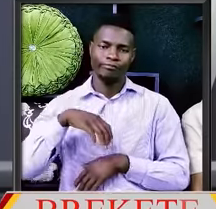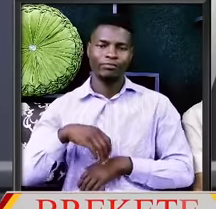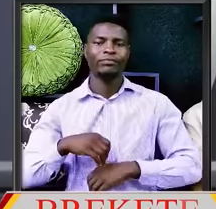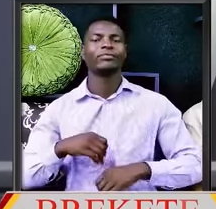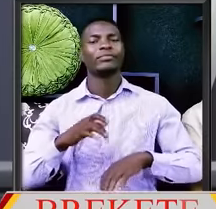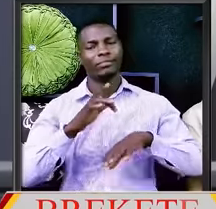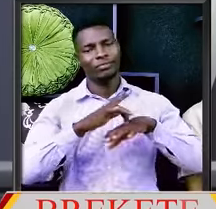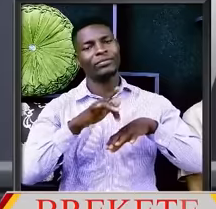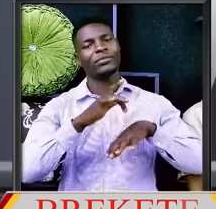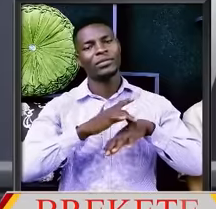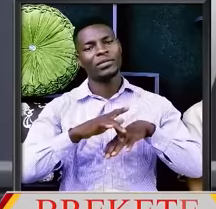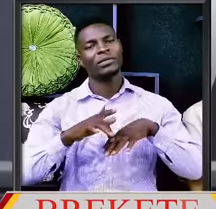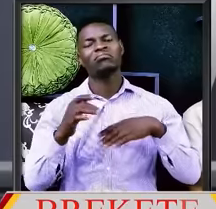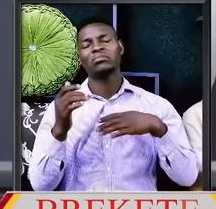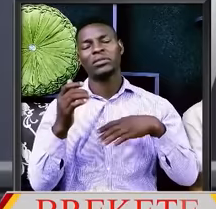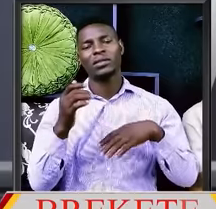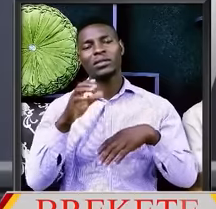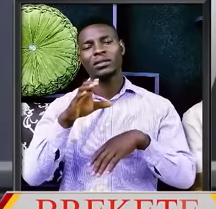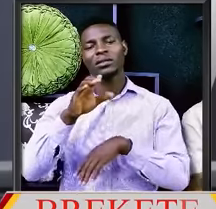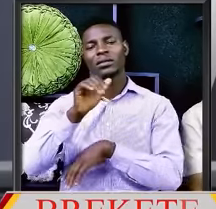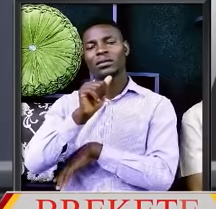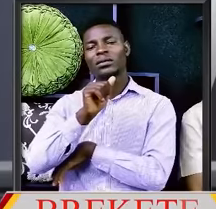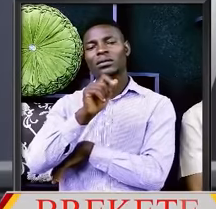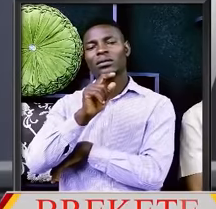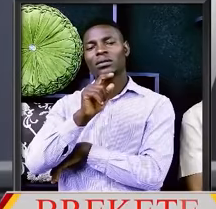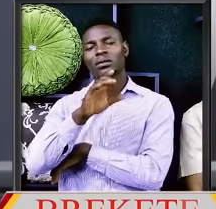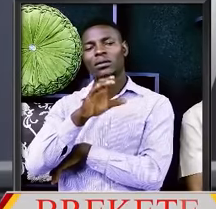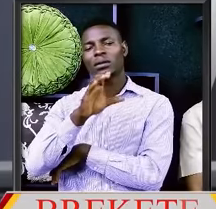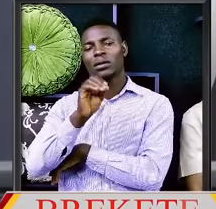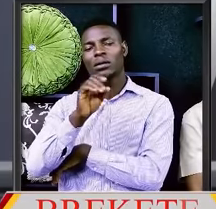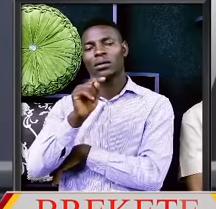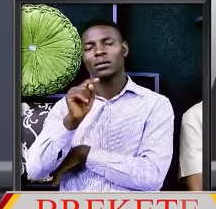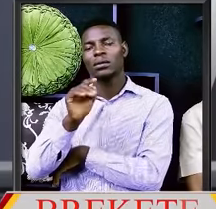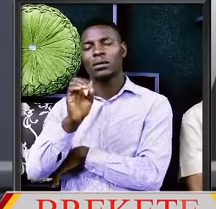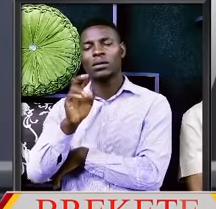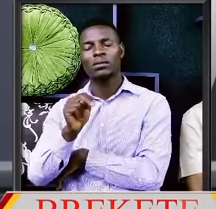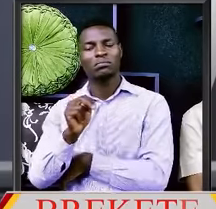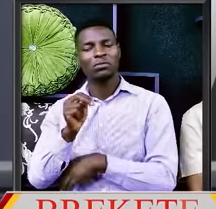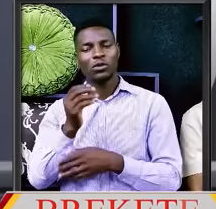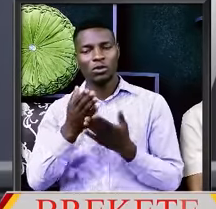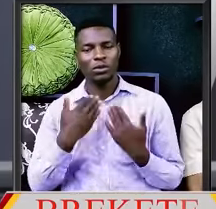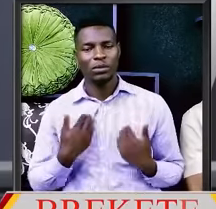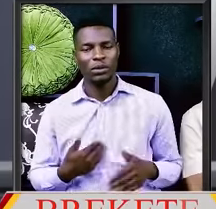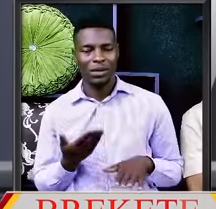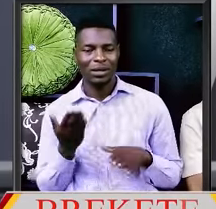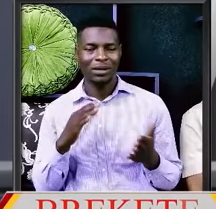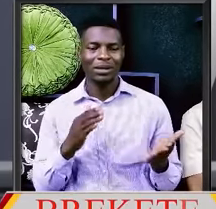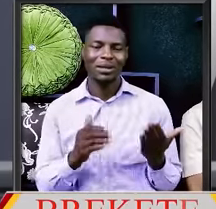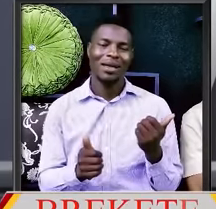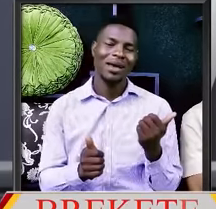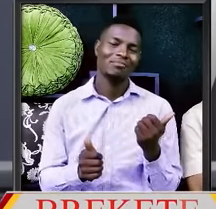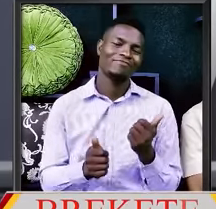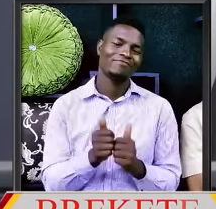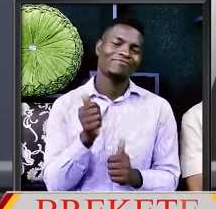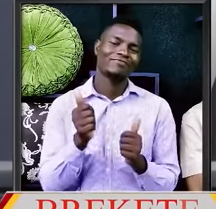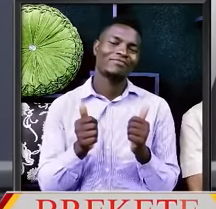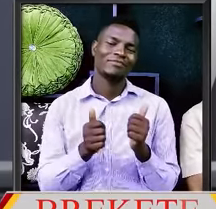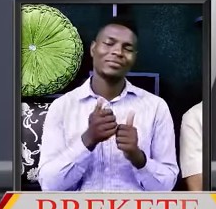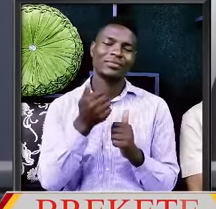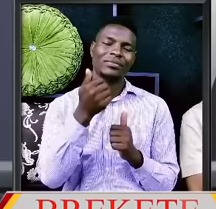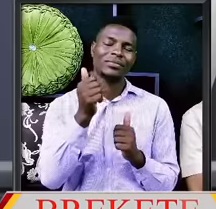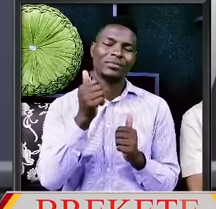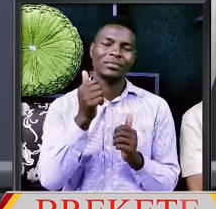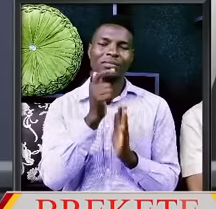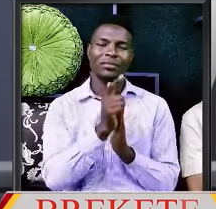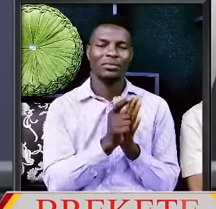Person, where if he die now, highest 10 hours he don't swell up. What thing